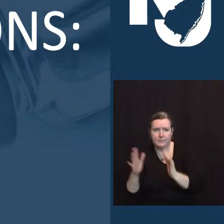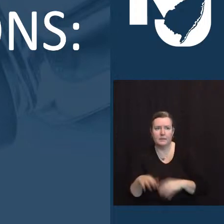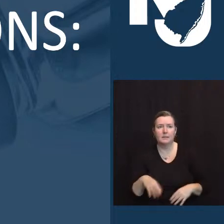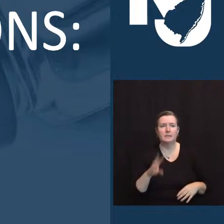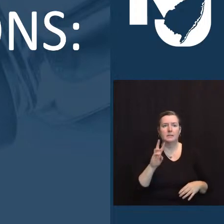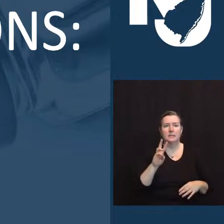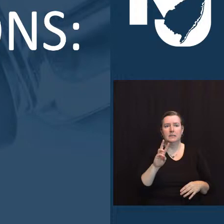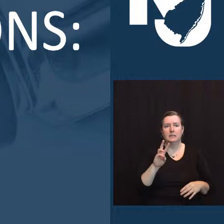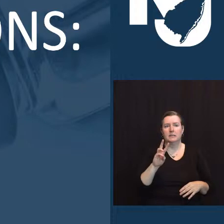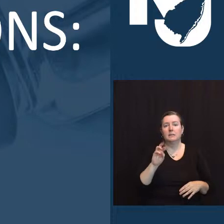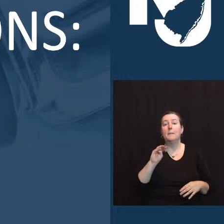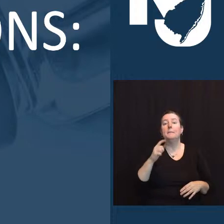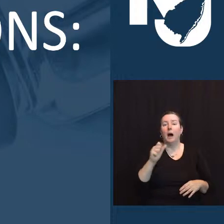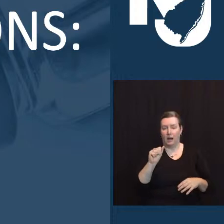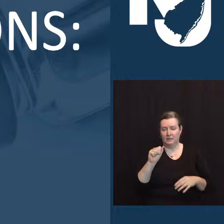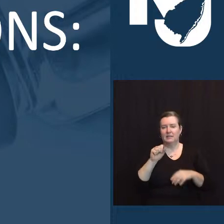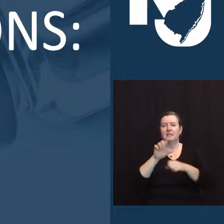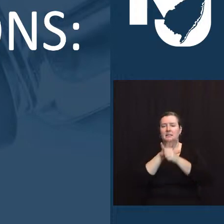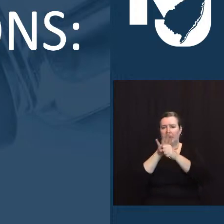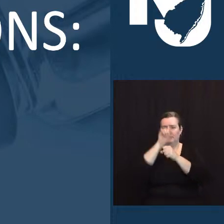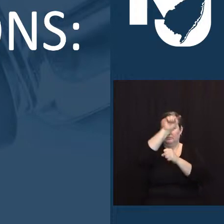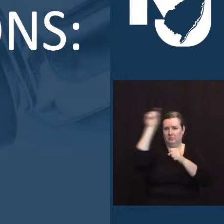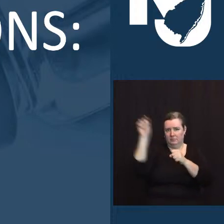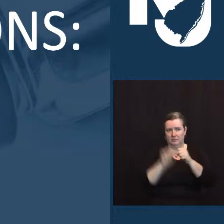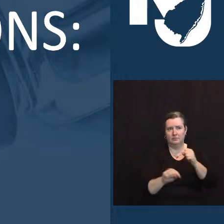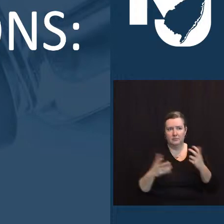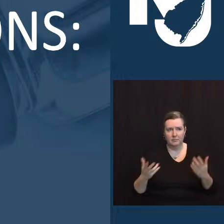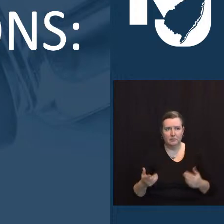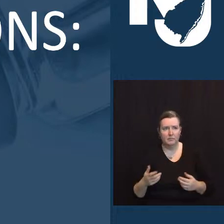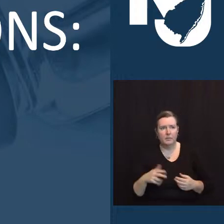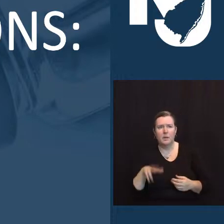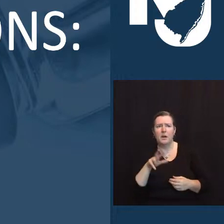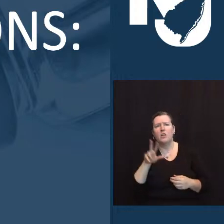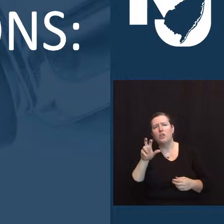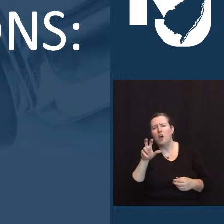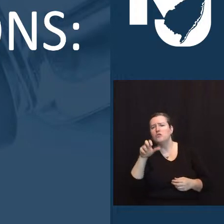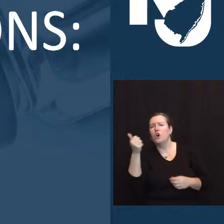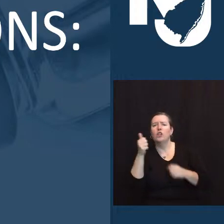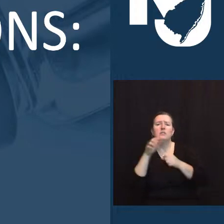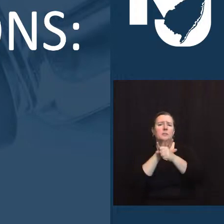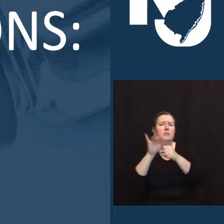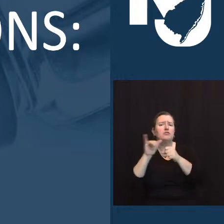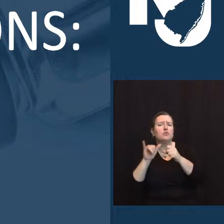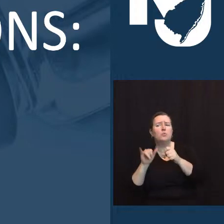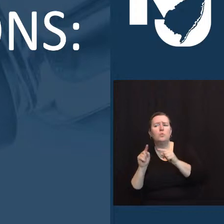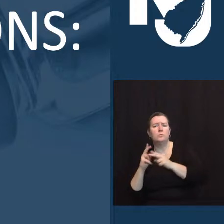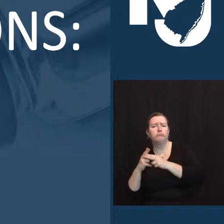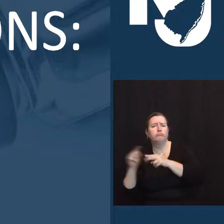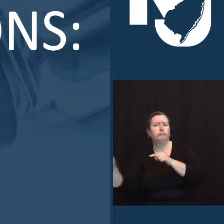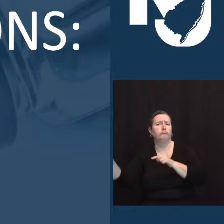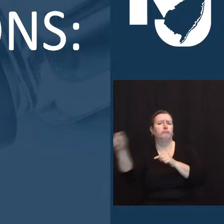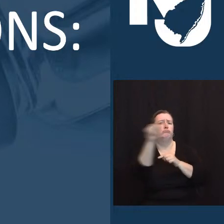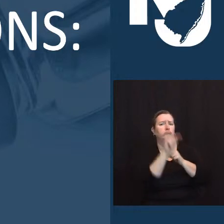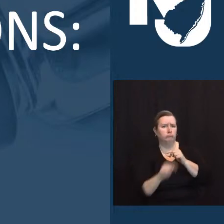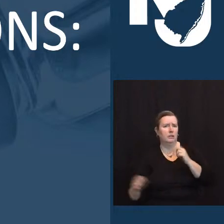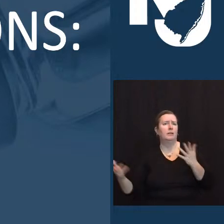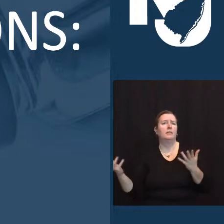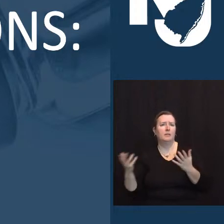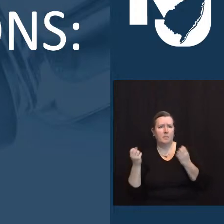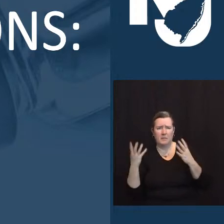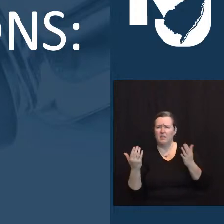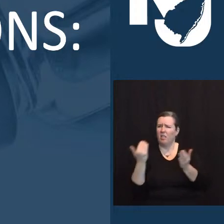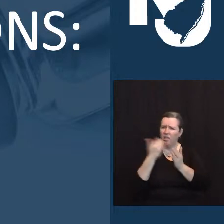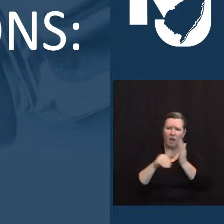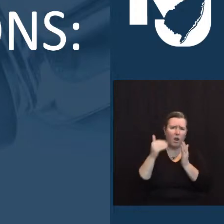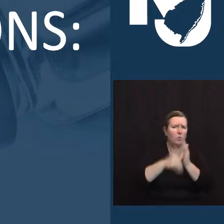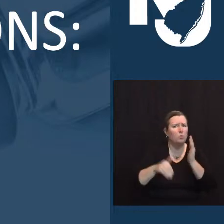300 other points of distribution statewide, tens of thousands of New Jerseyans are being served every single day. And as of today,